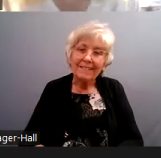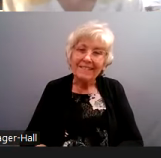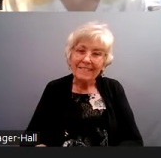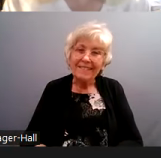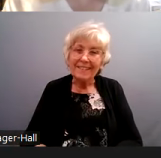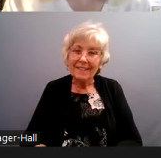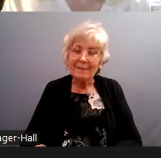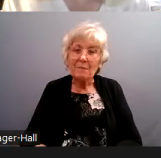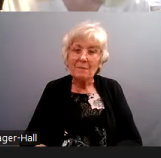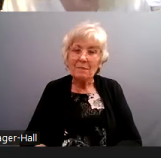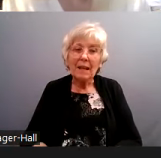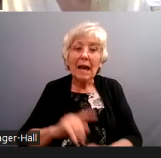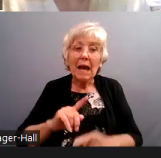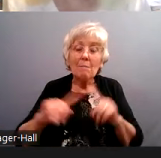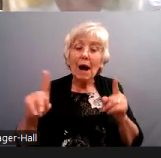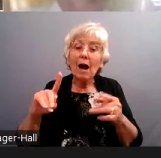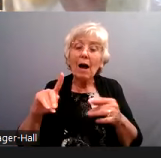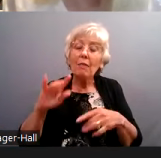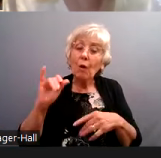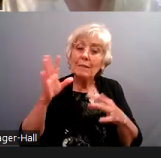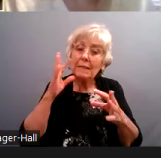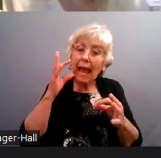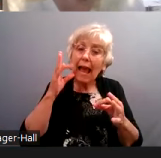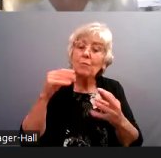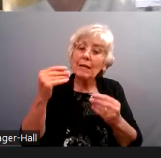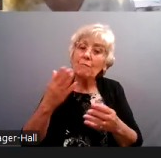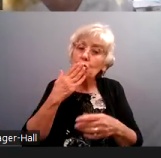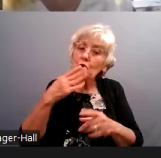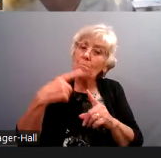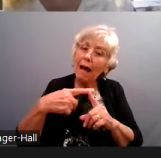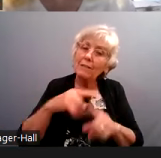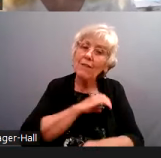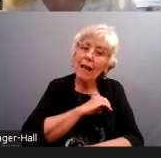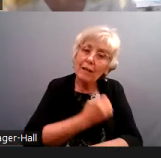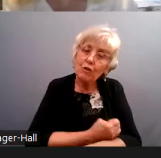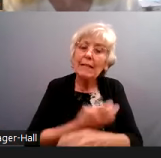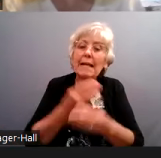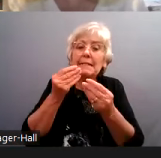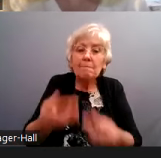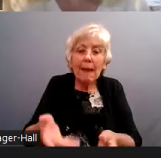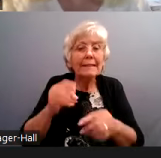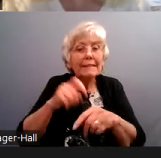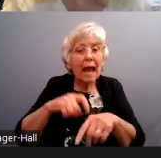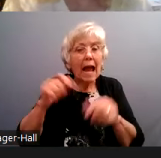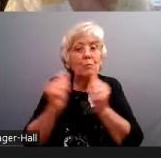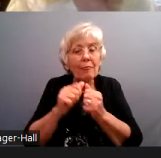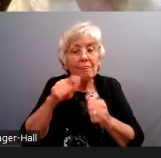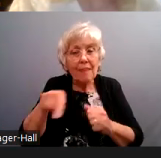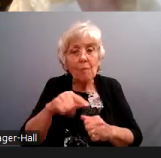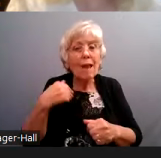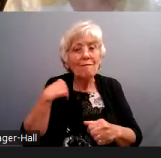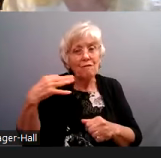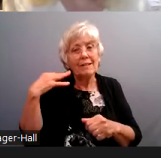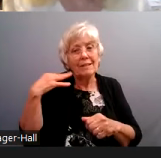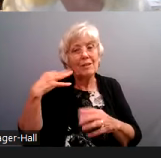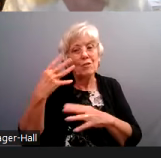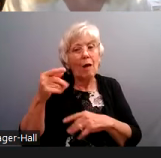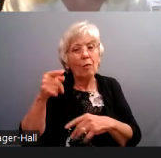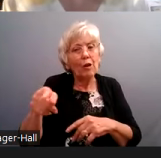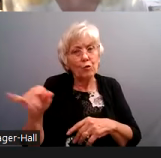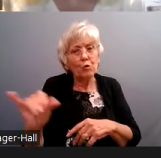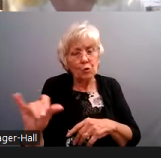cats yeah. good, positive energy and spending time with them. And the volunteers are too. We have volunteers that are out there, and that's